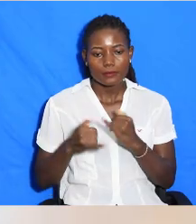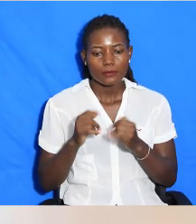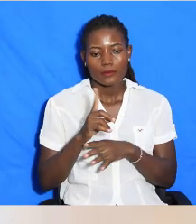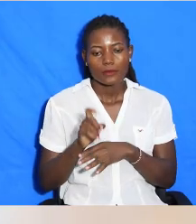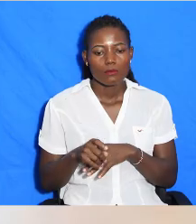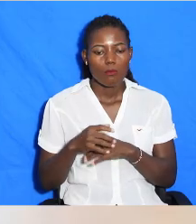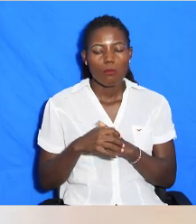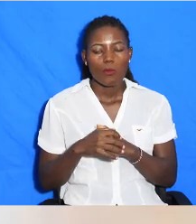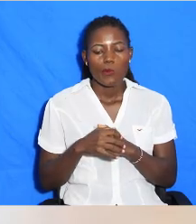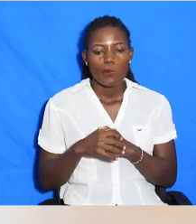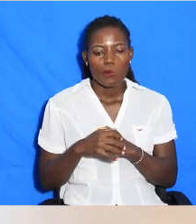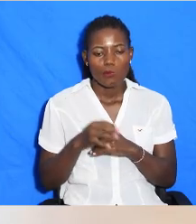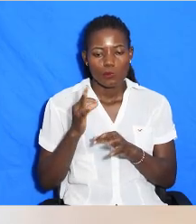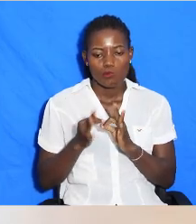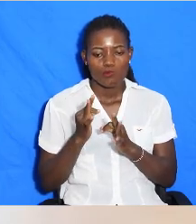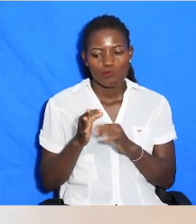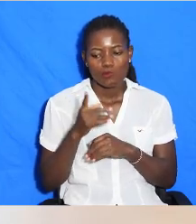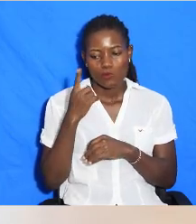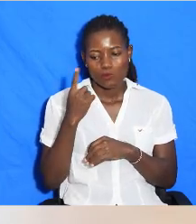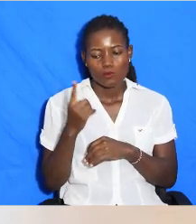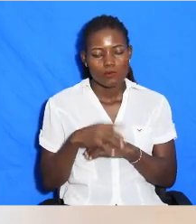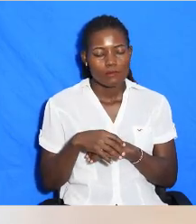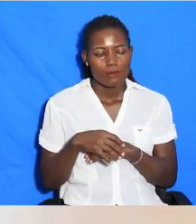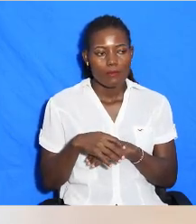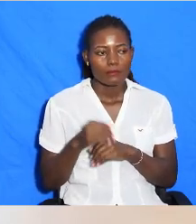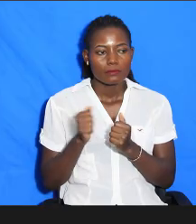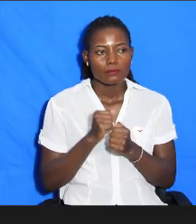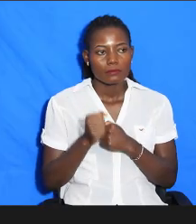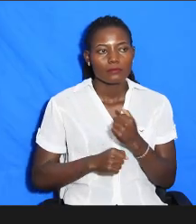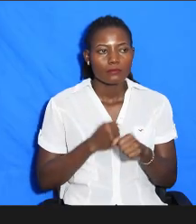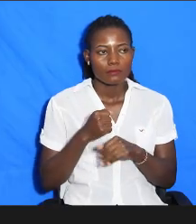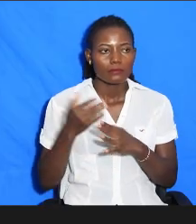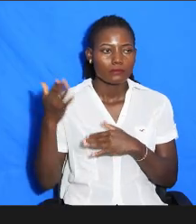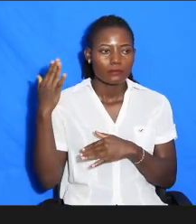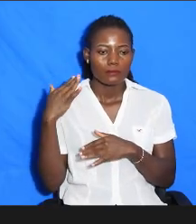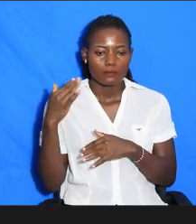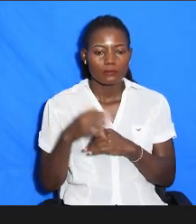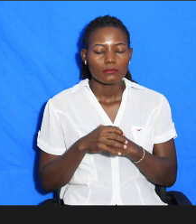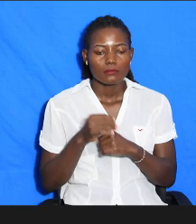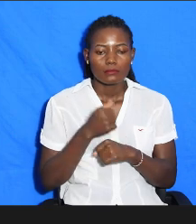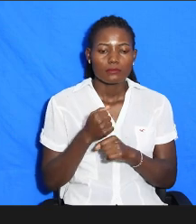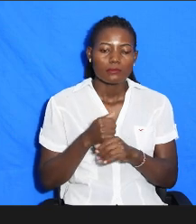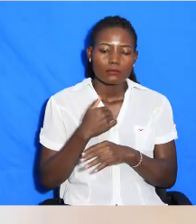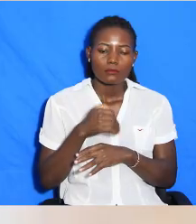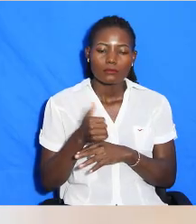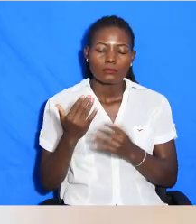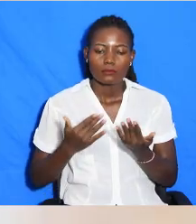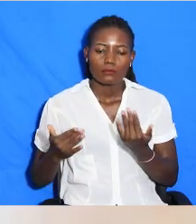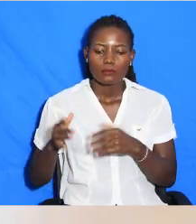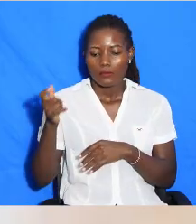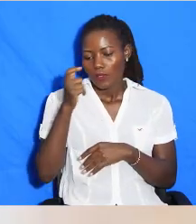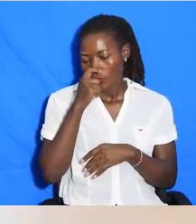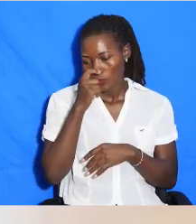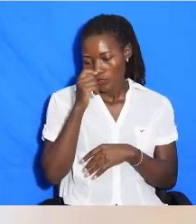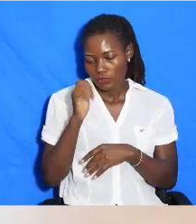question is, if you look back 10 years ago, hmm is there anything you wished you could have known